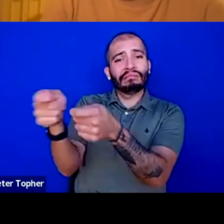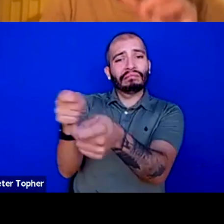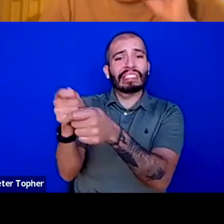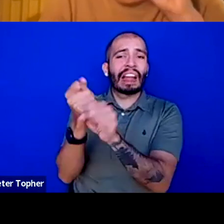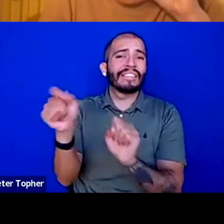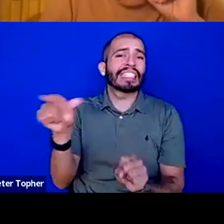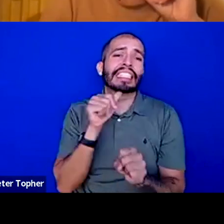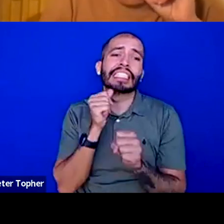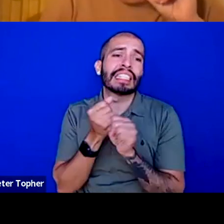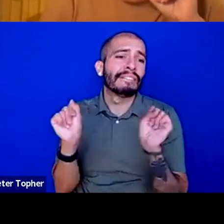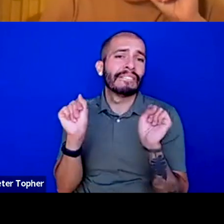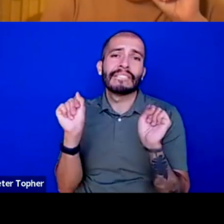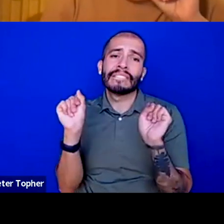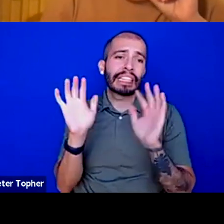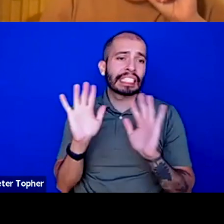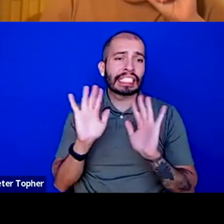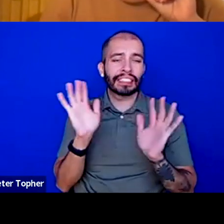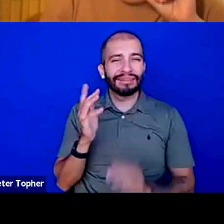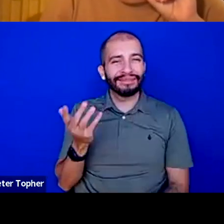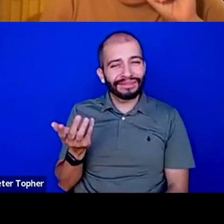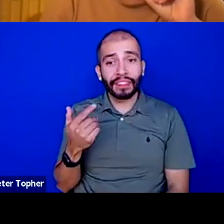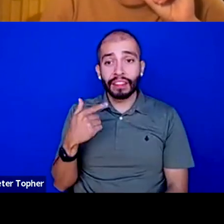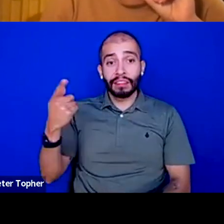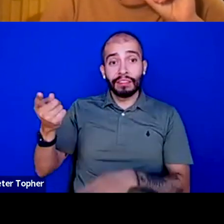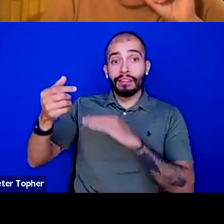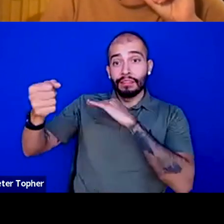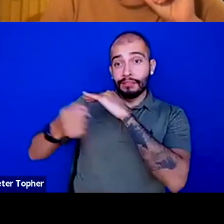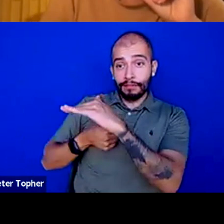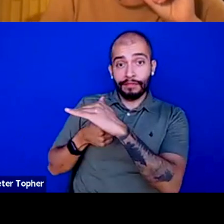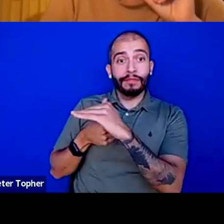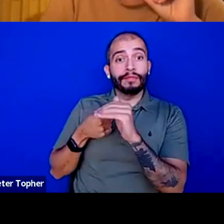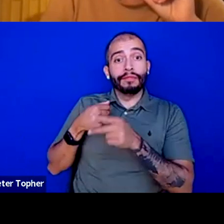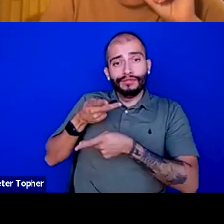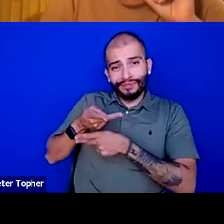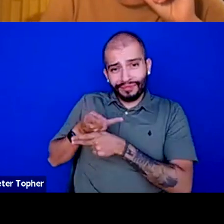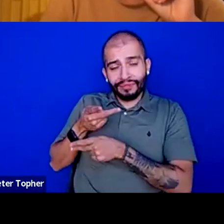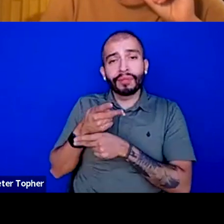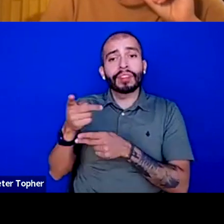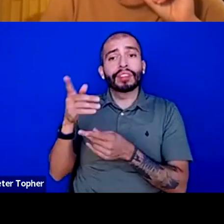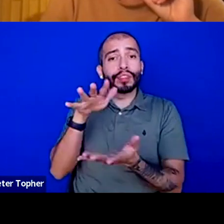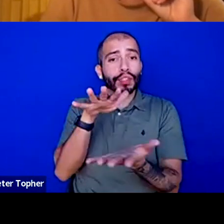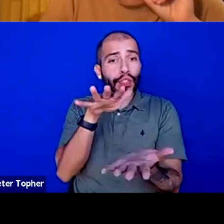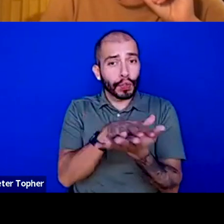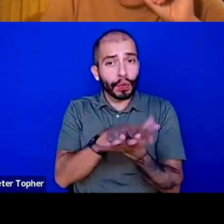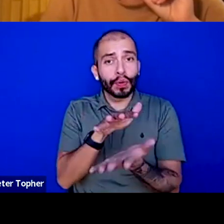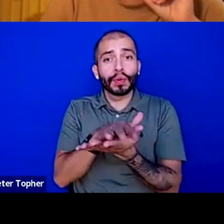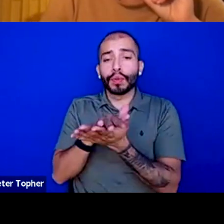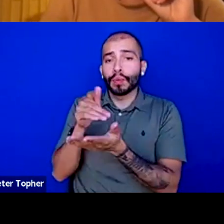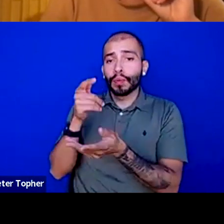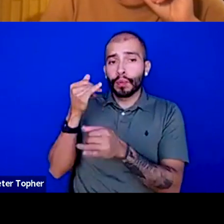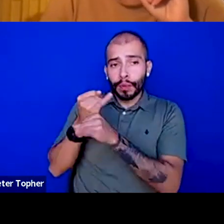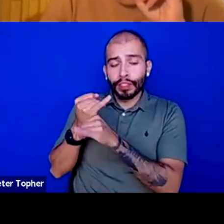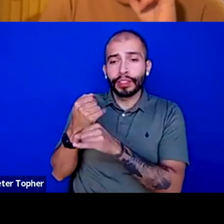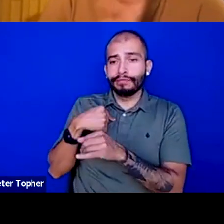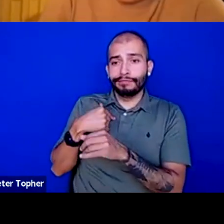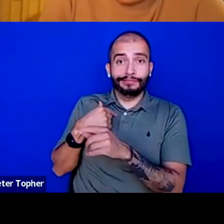to the school for residential treatment, and I was his therapist. He often would break things. He